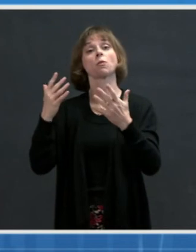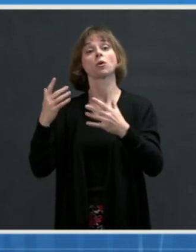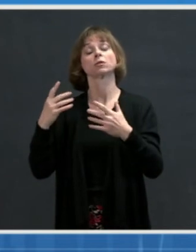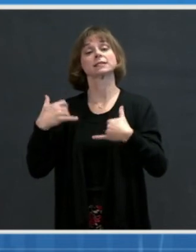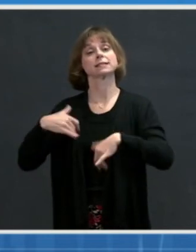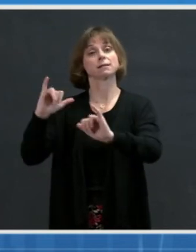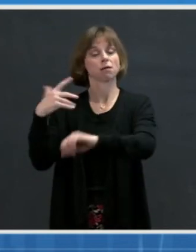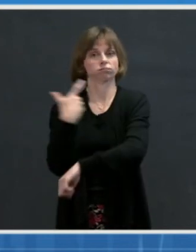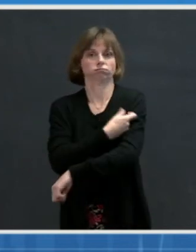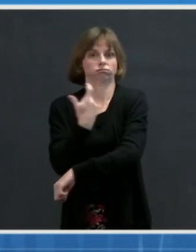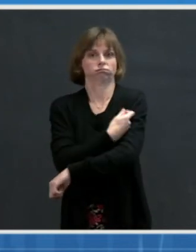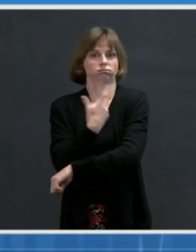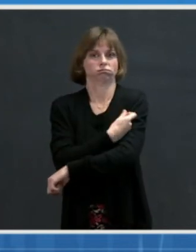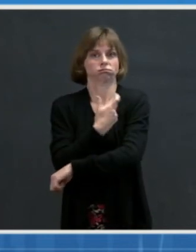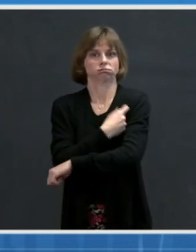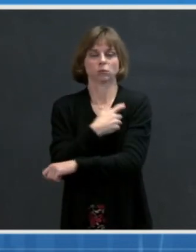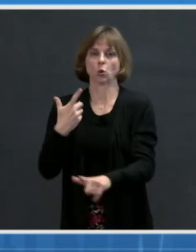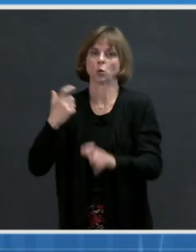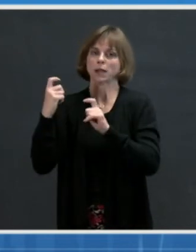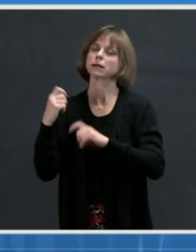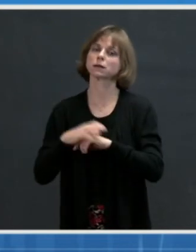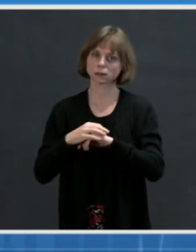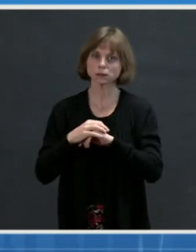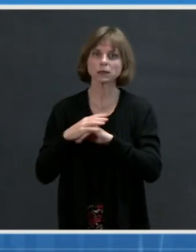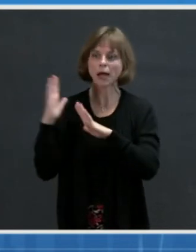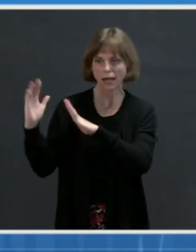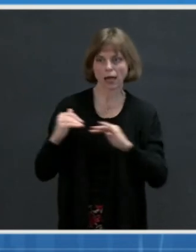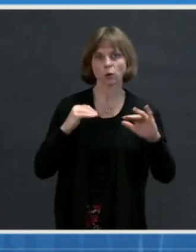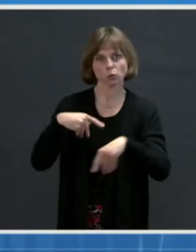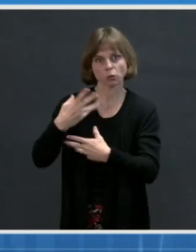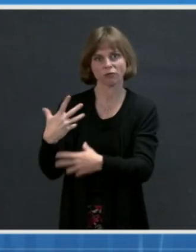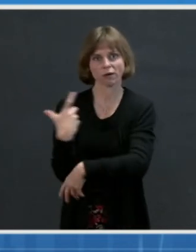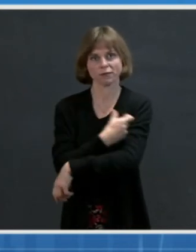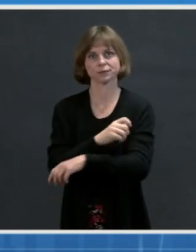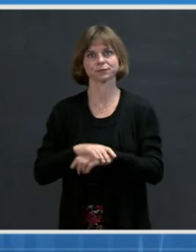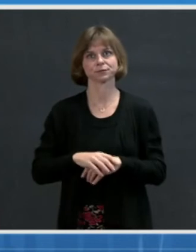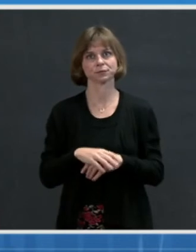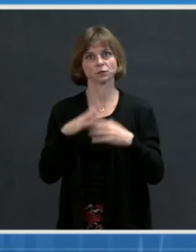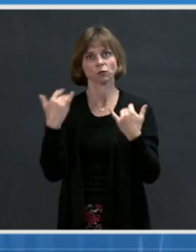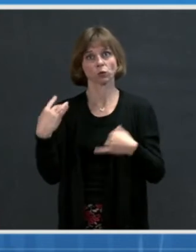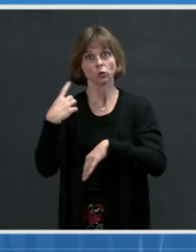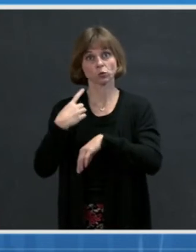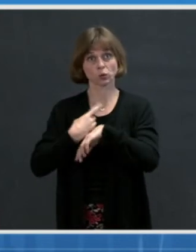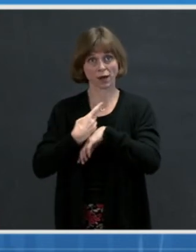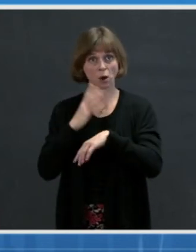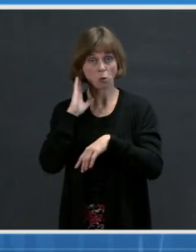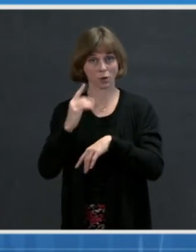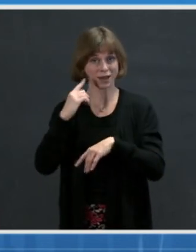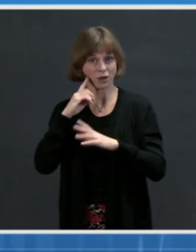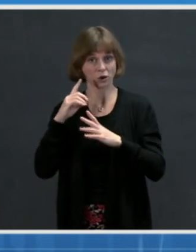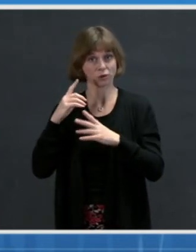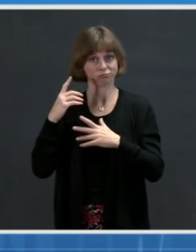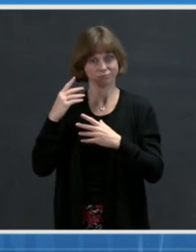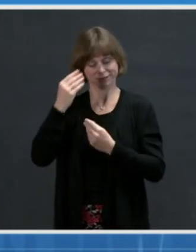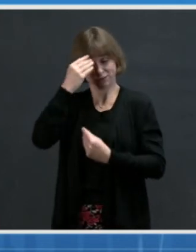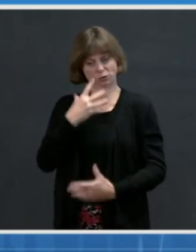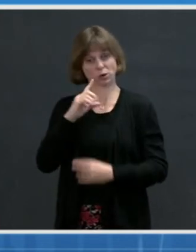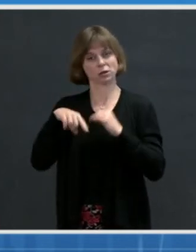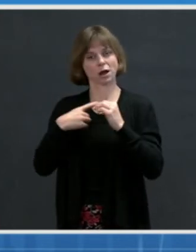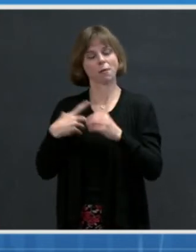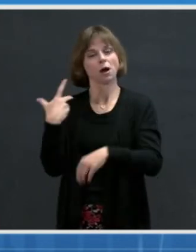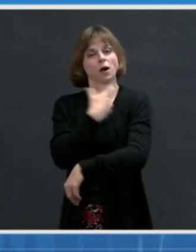equitably. Today, I will give you the latest update on our execution on vaccinations in the three